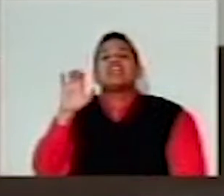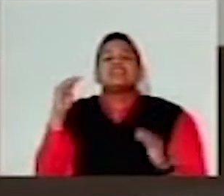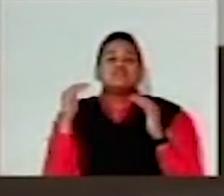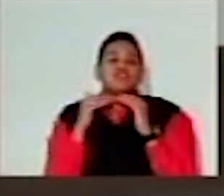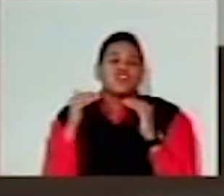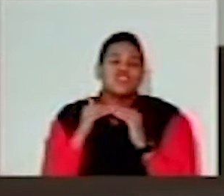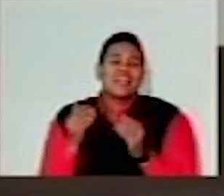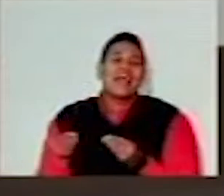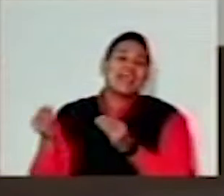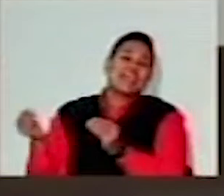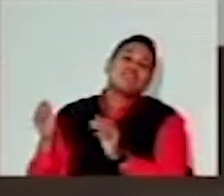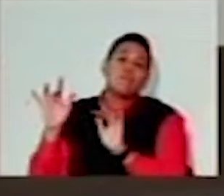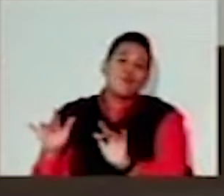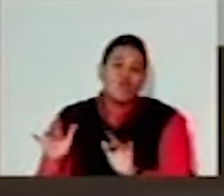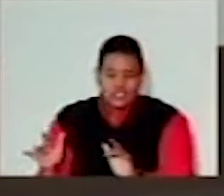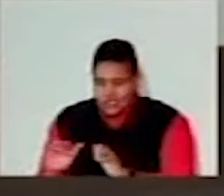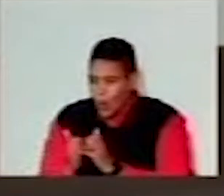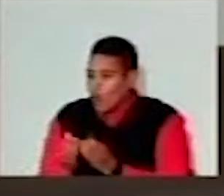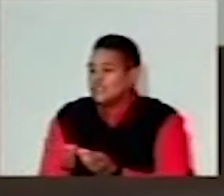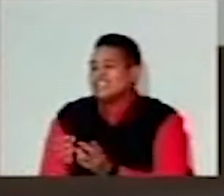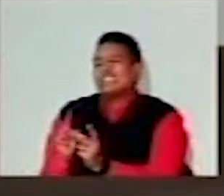the disposal of the matter.